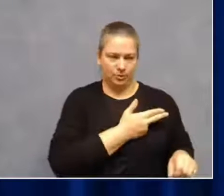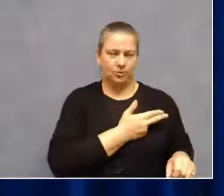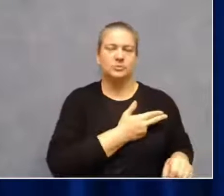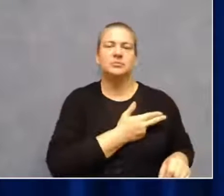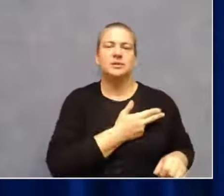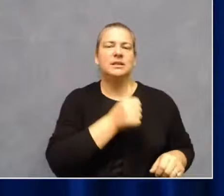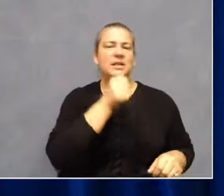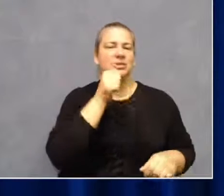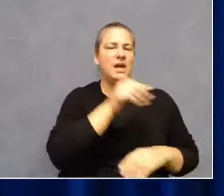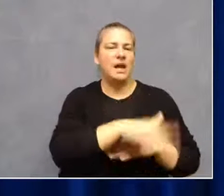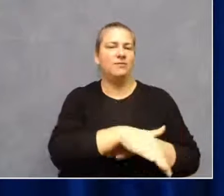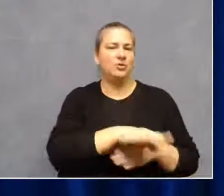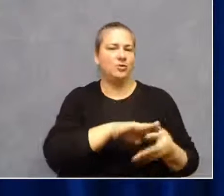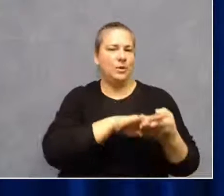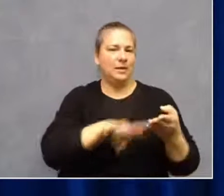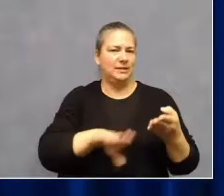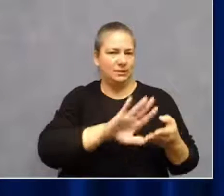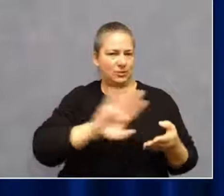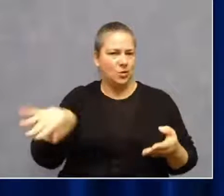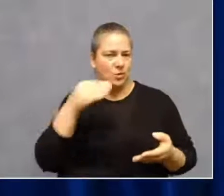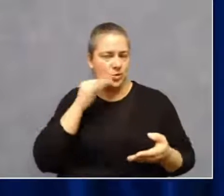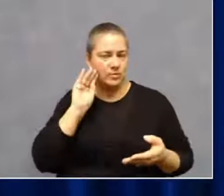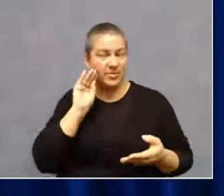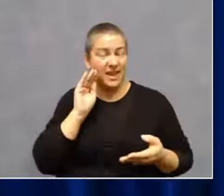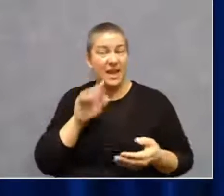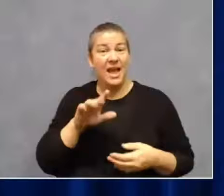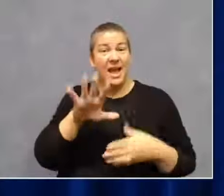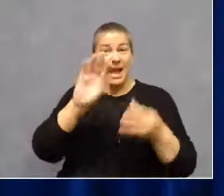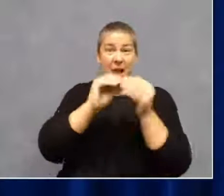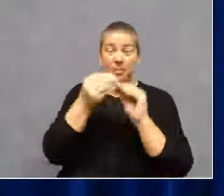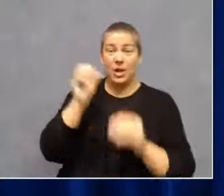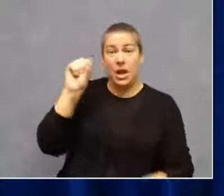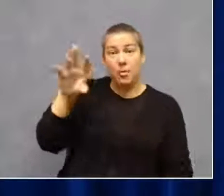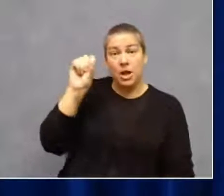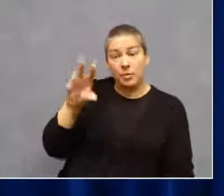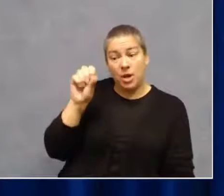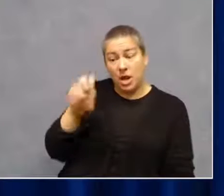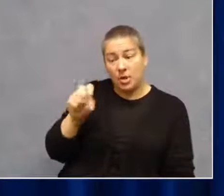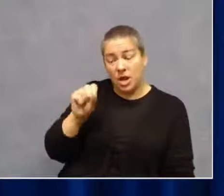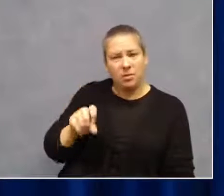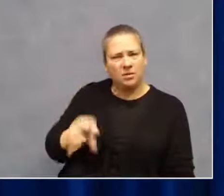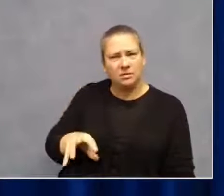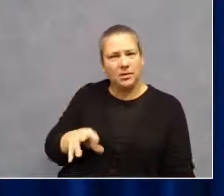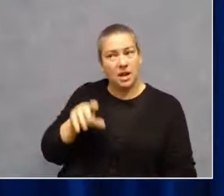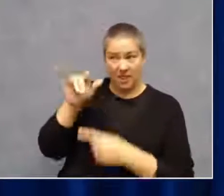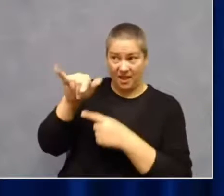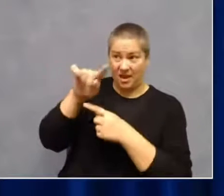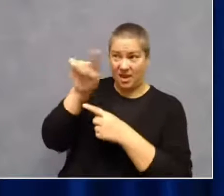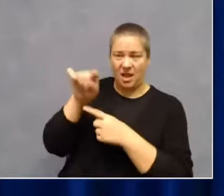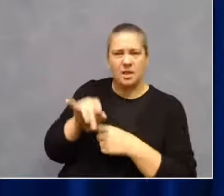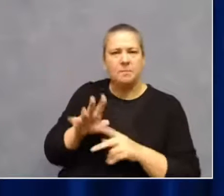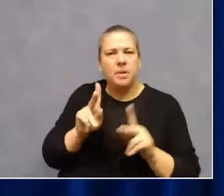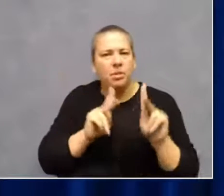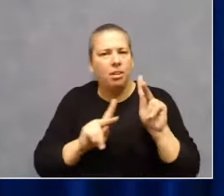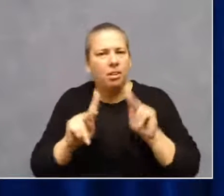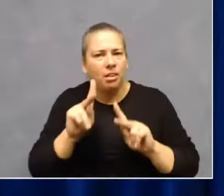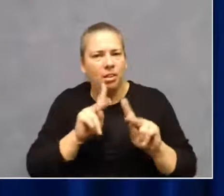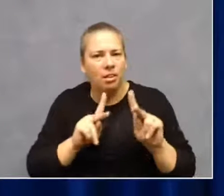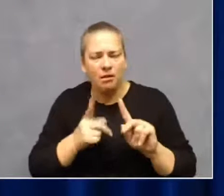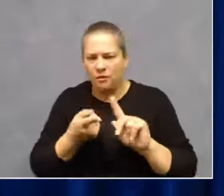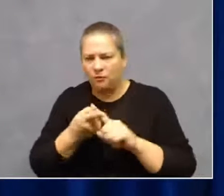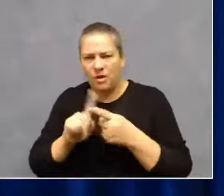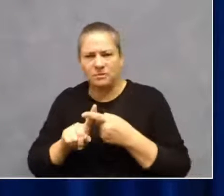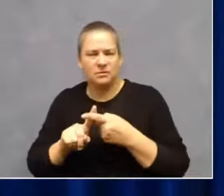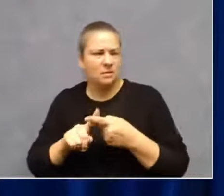these are not just numbers. These are people. These are fathers, these are mothers, these are husbands, these are friends, family,